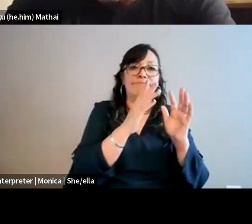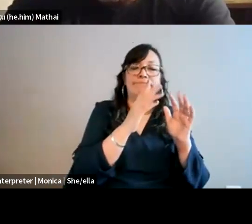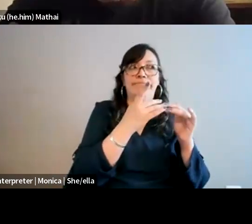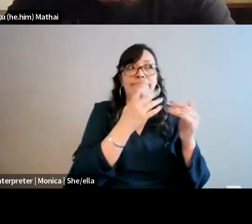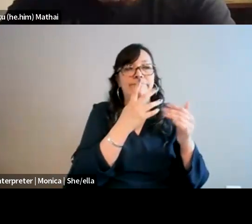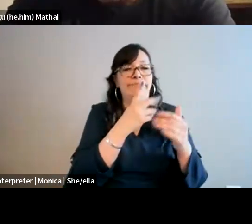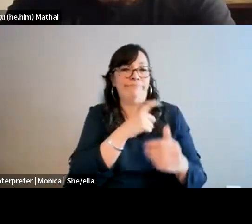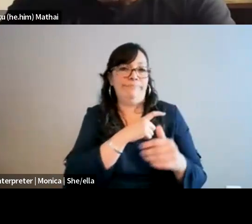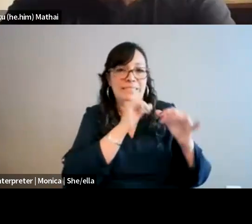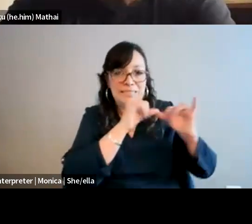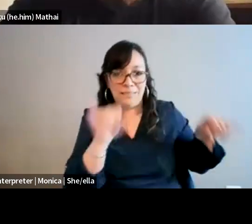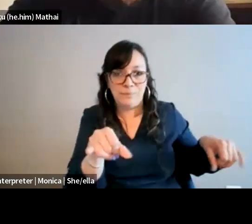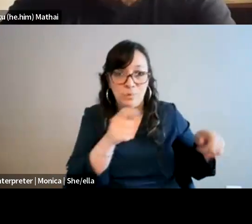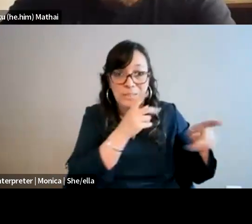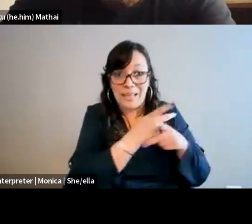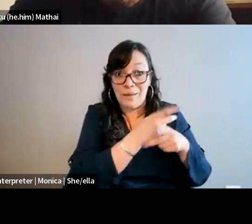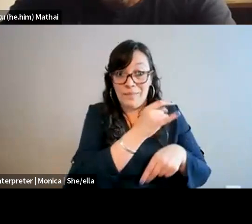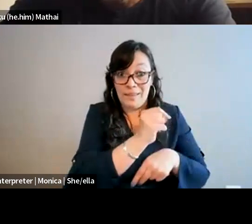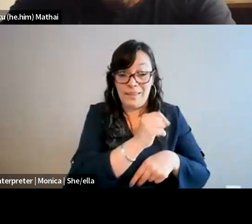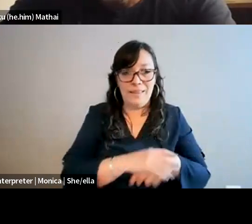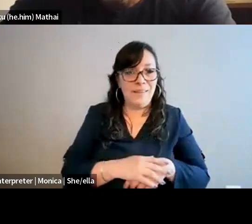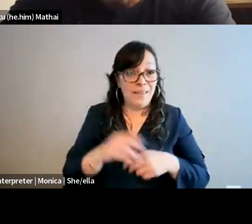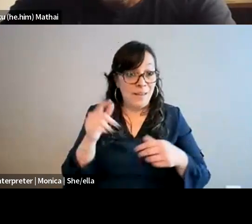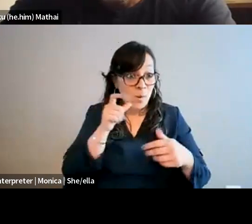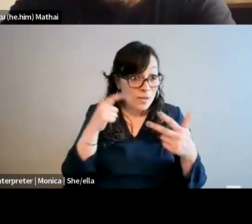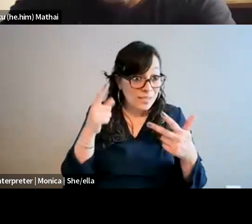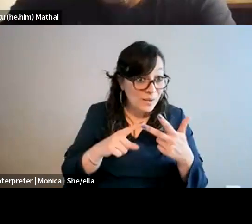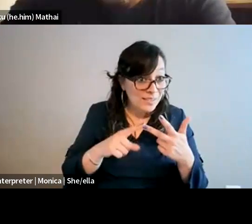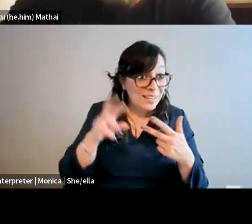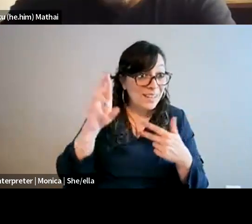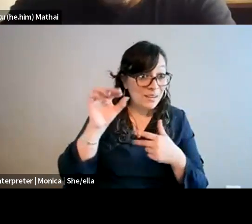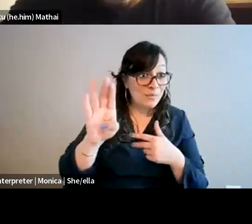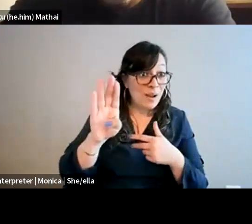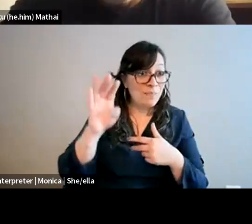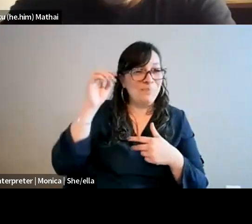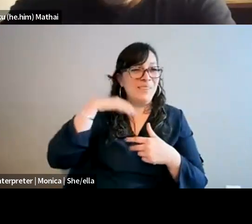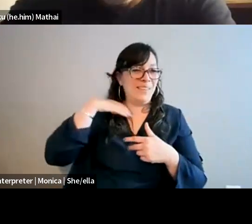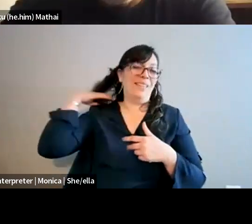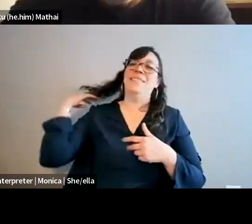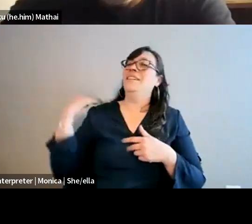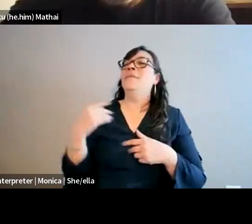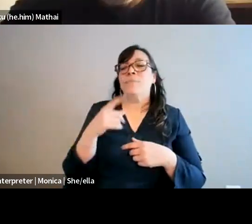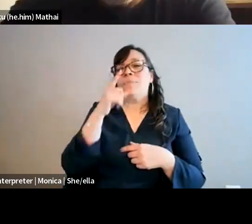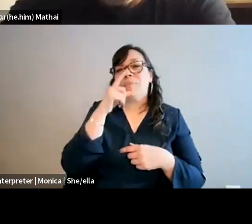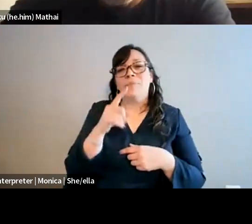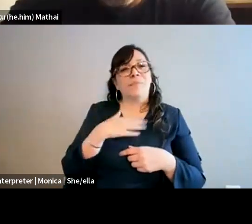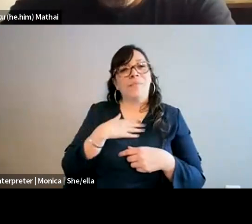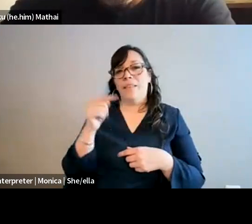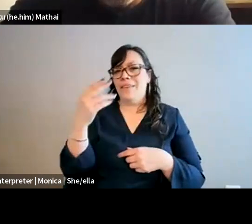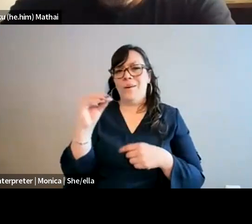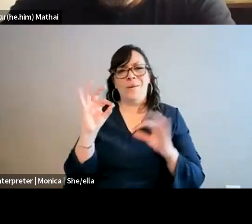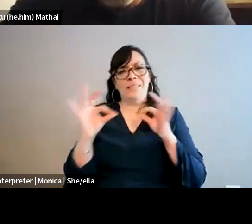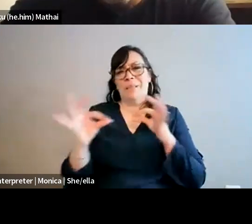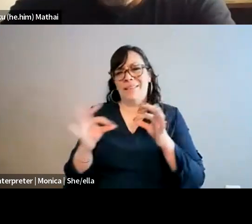invite whoever wants to take it next. Yeah, I want to follow up just a bit on, I thought Theo did a great job